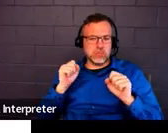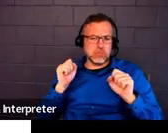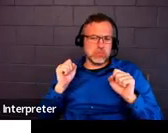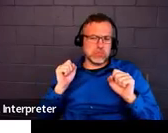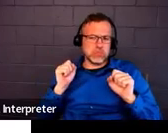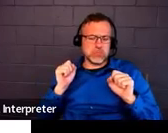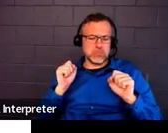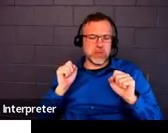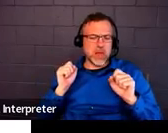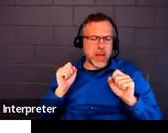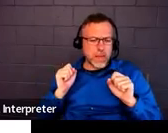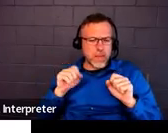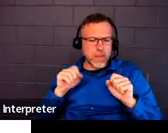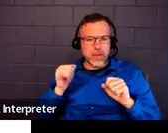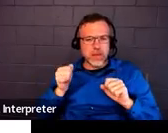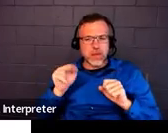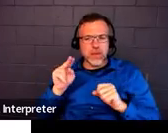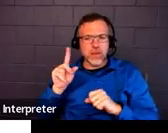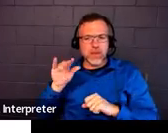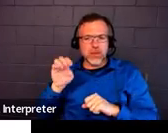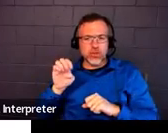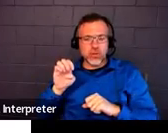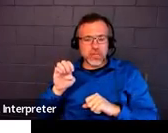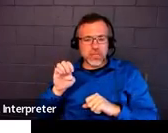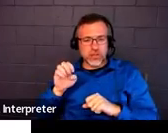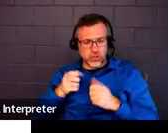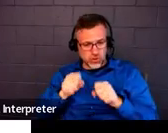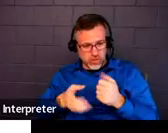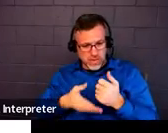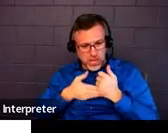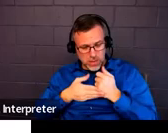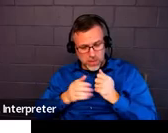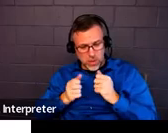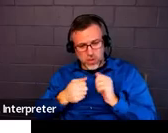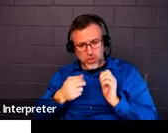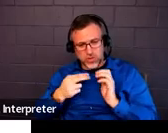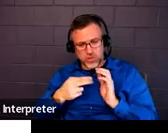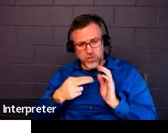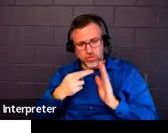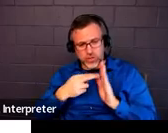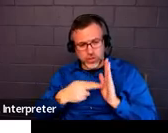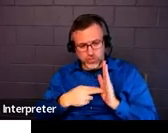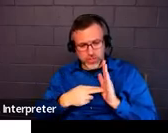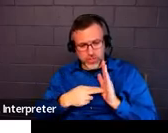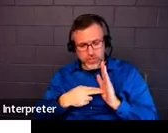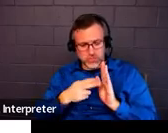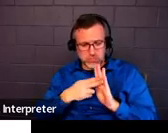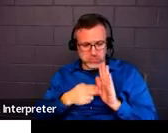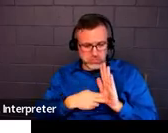I think I can go into, Julie can help me out with the registration with the emails too, to see, to get people's.